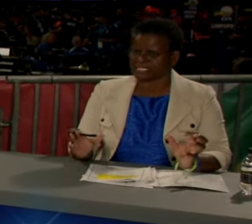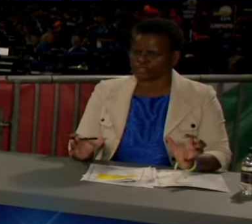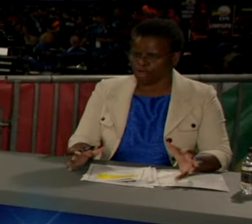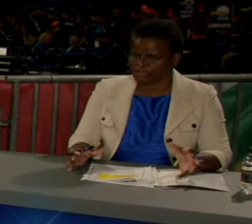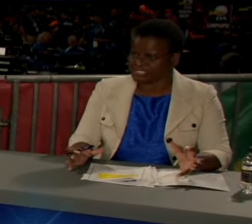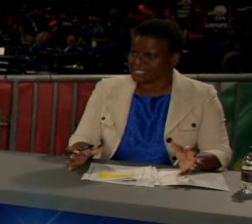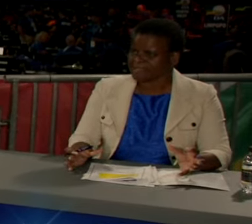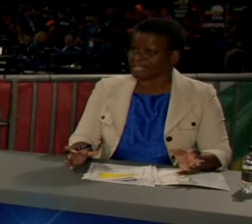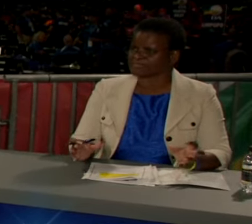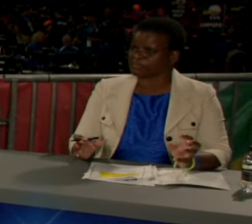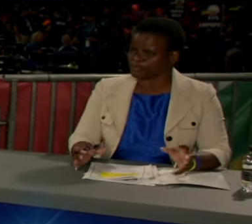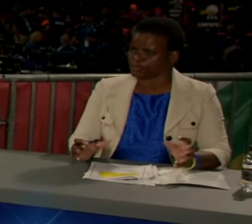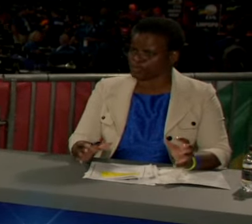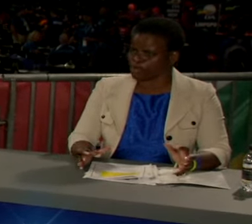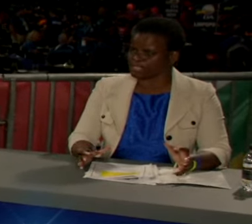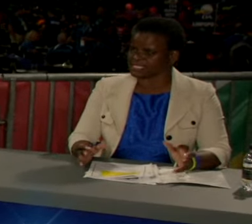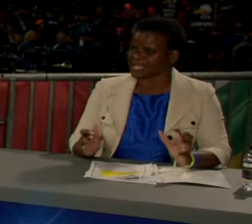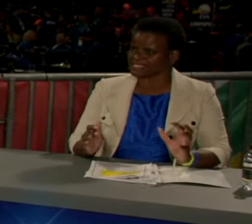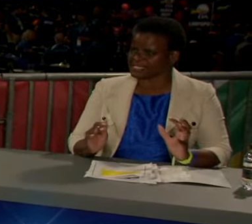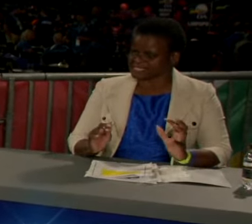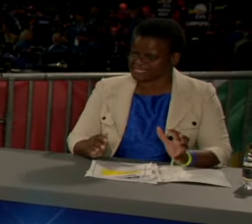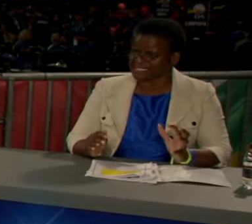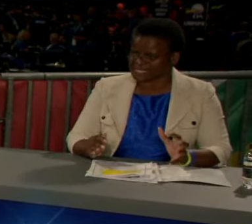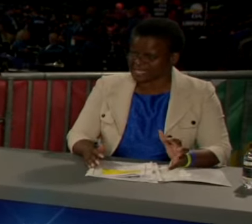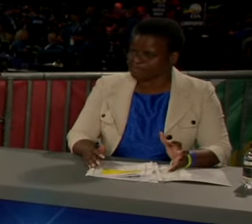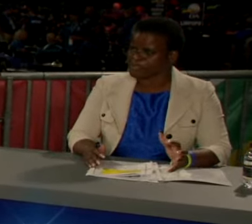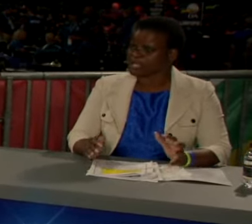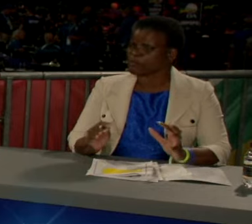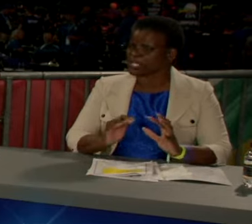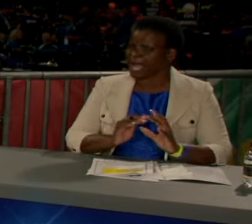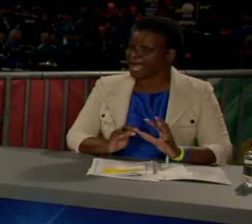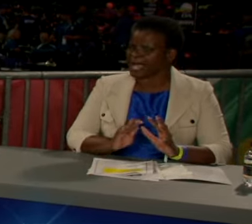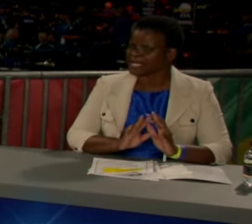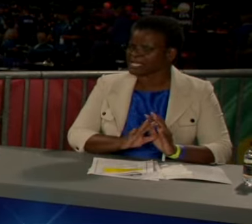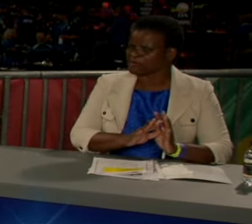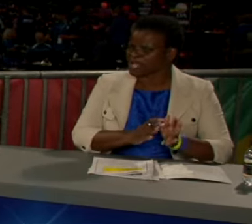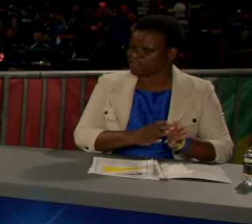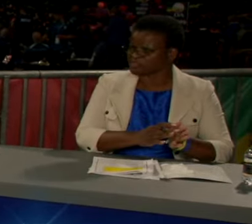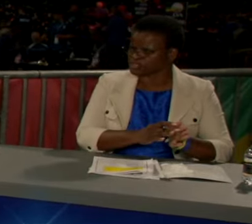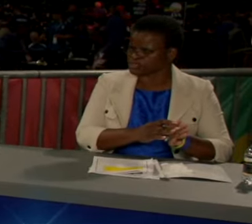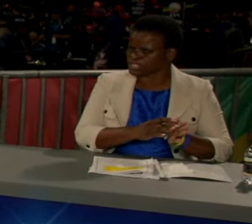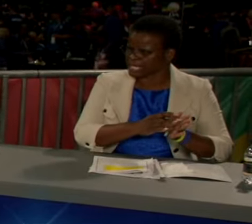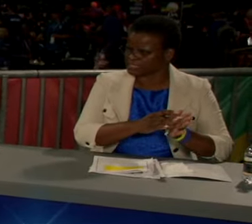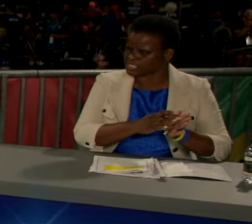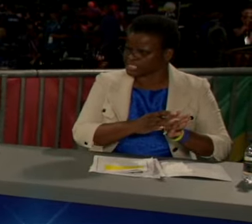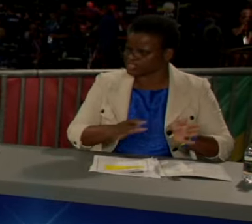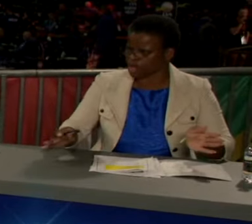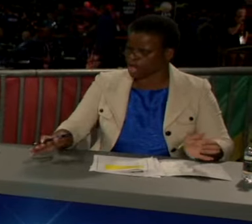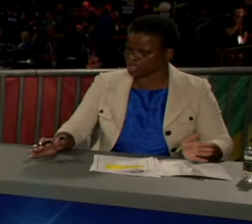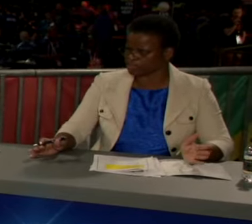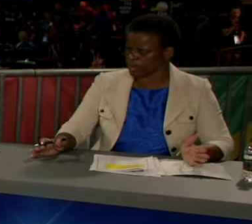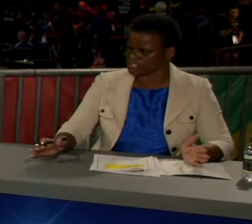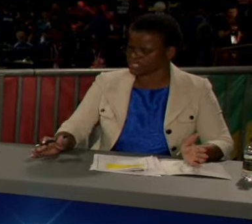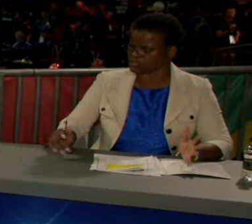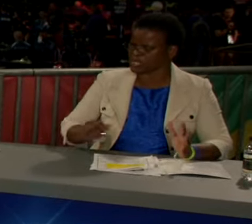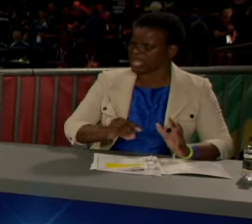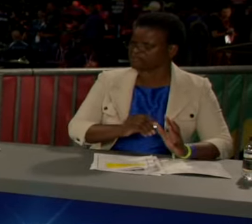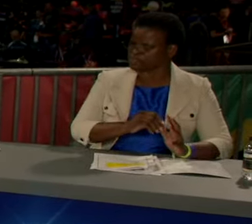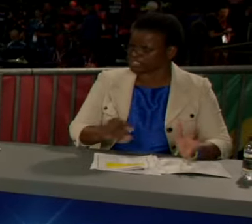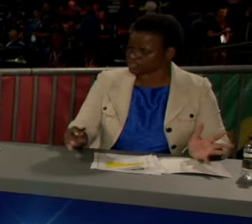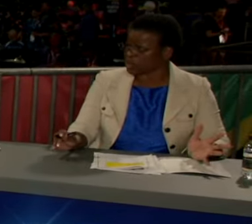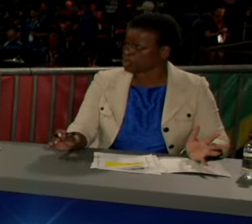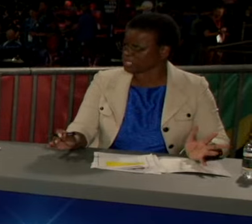Congress is correct, that people know that as they are sitting here, we have ticked all the boxes,